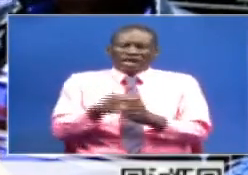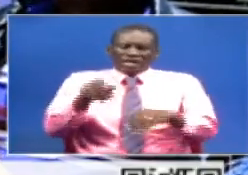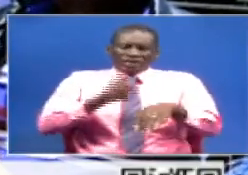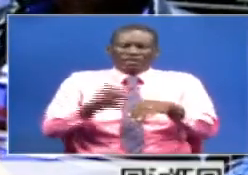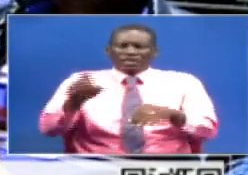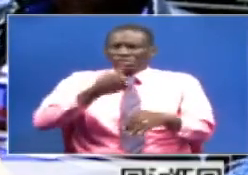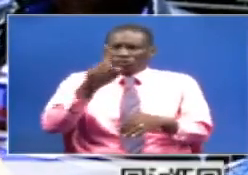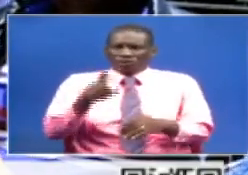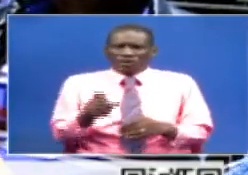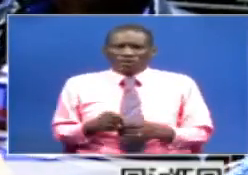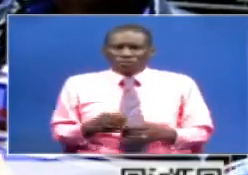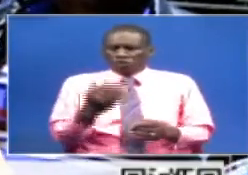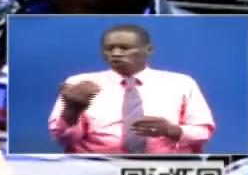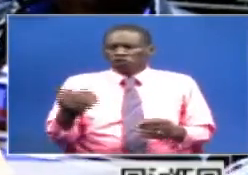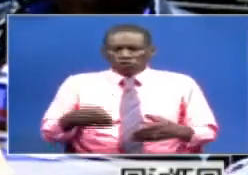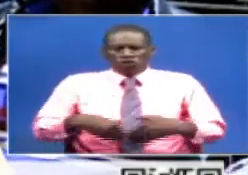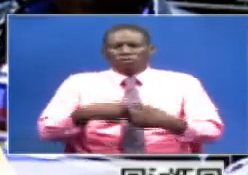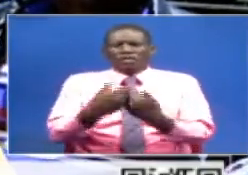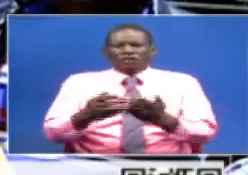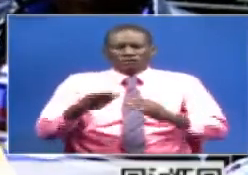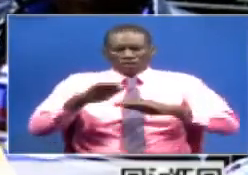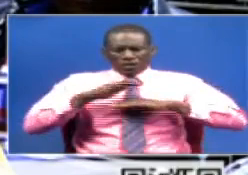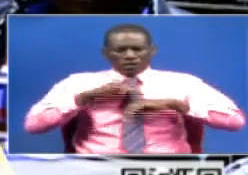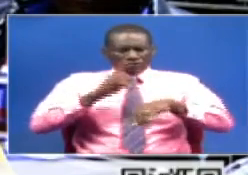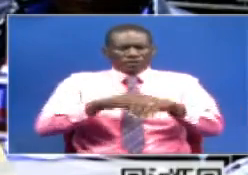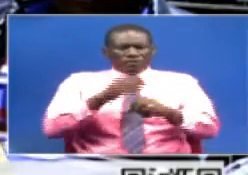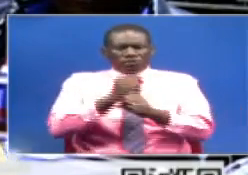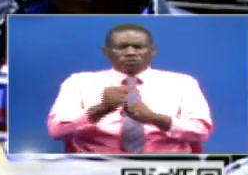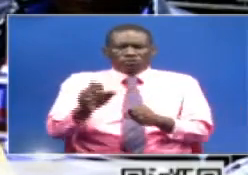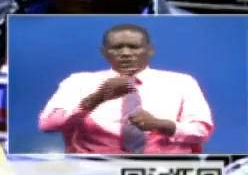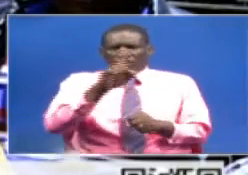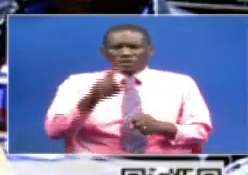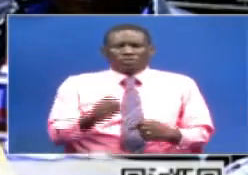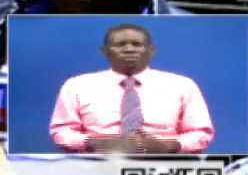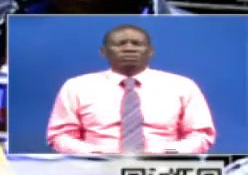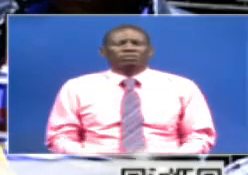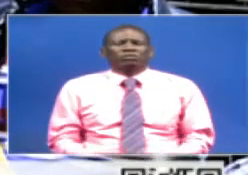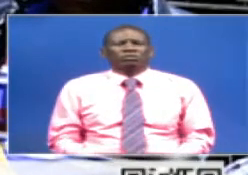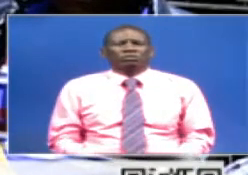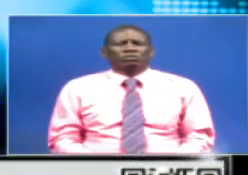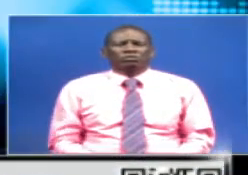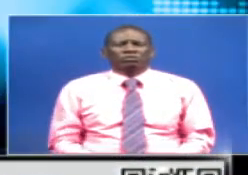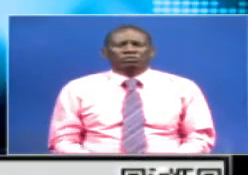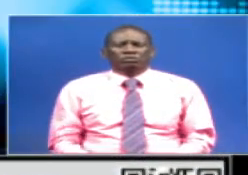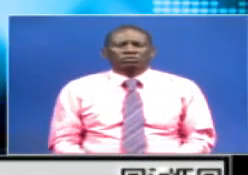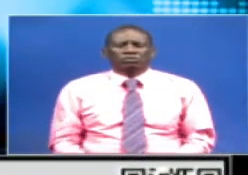and ensure during this period of examination, children are given adequate time to do examination.